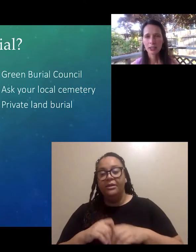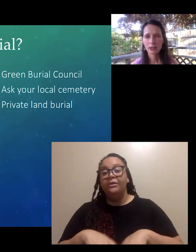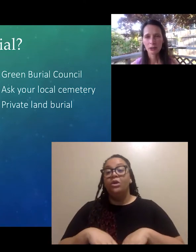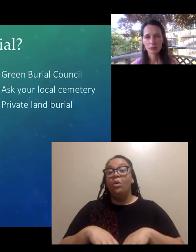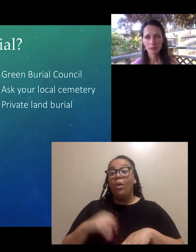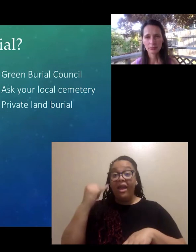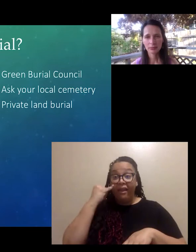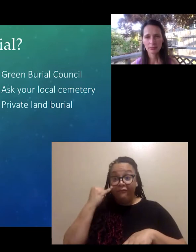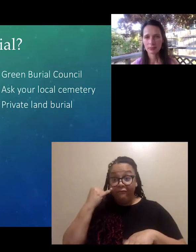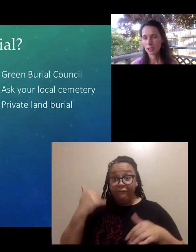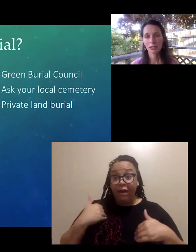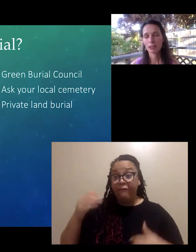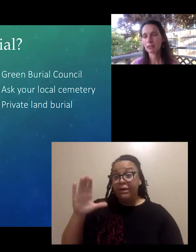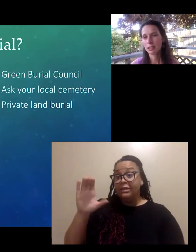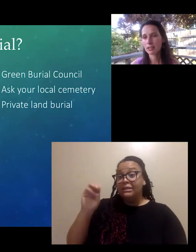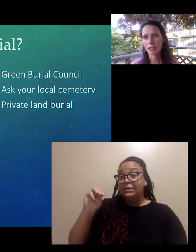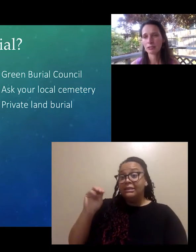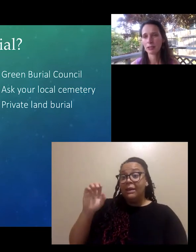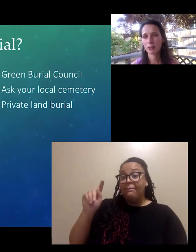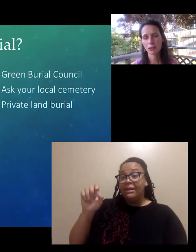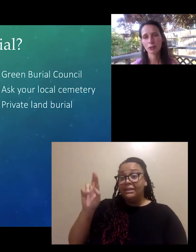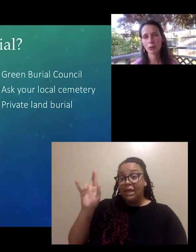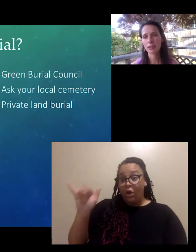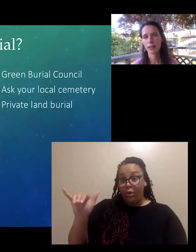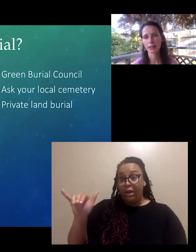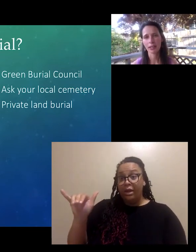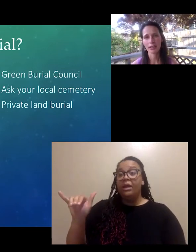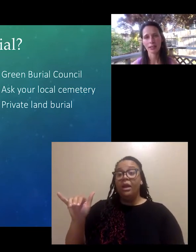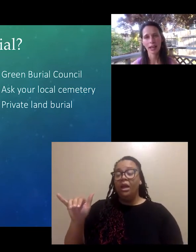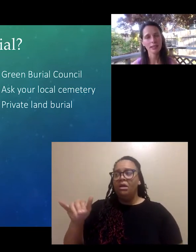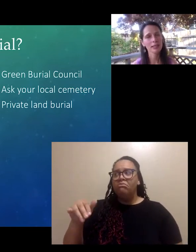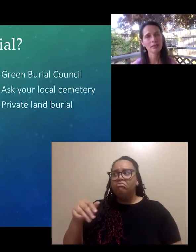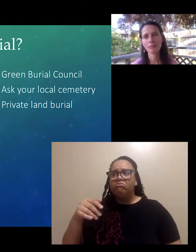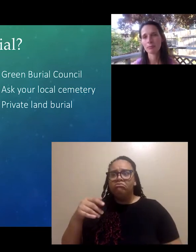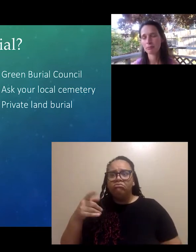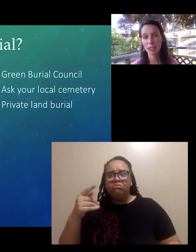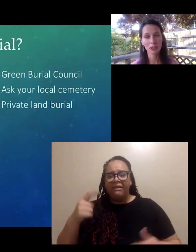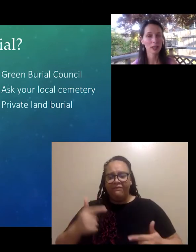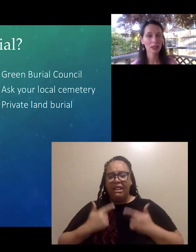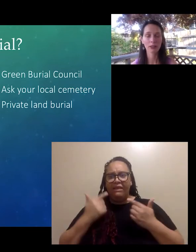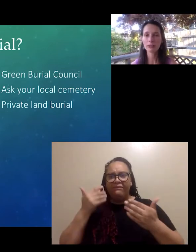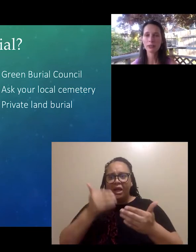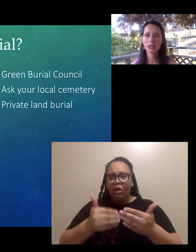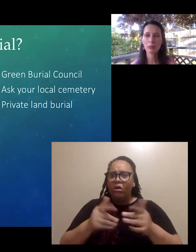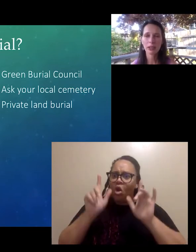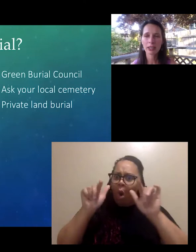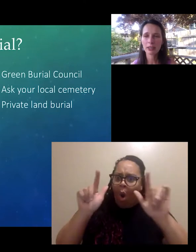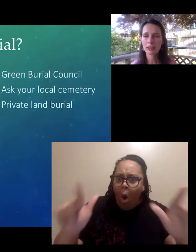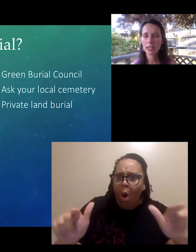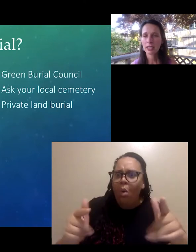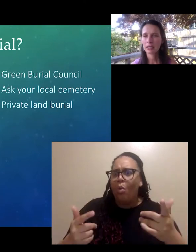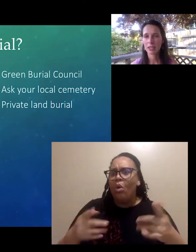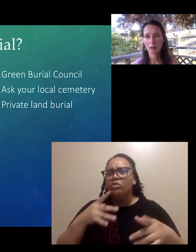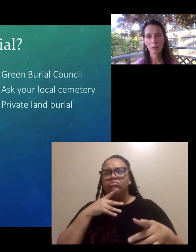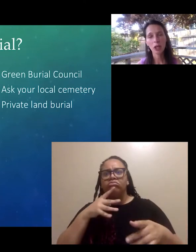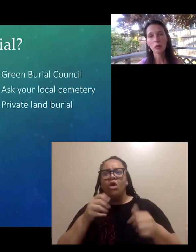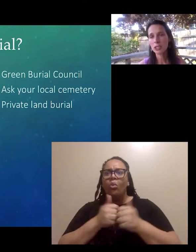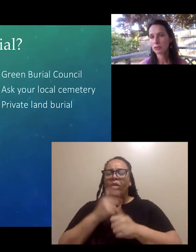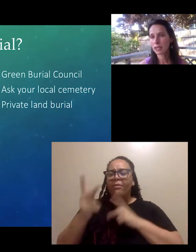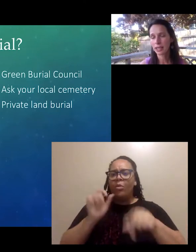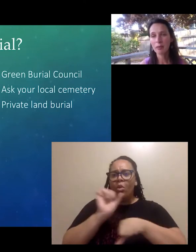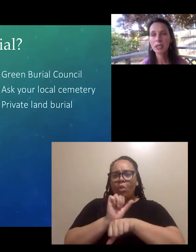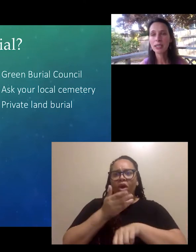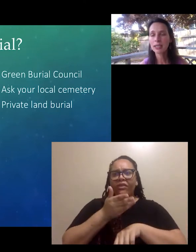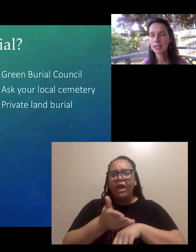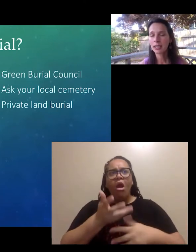near you, to go and talk to folks who work there and ask them, you know, if they've heard of green burial, if they would be